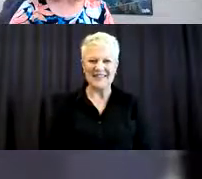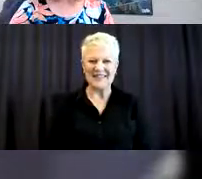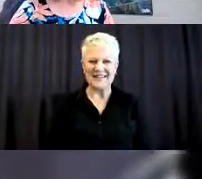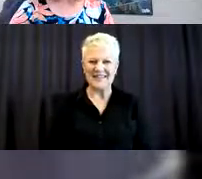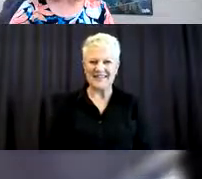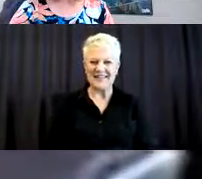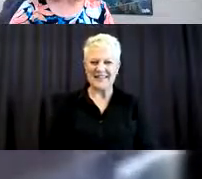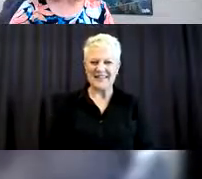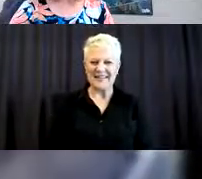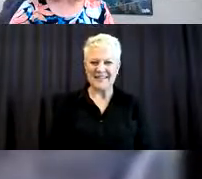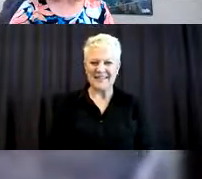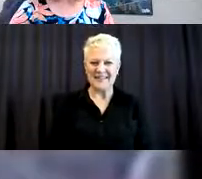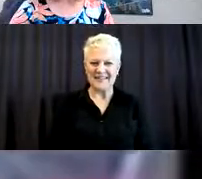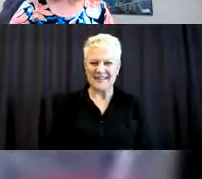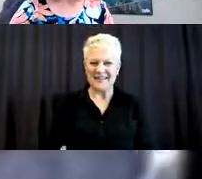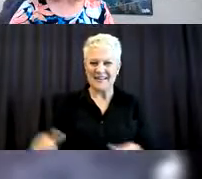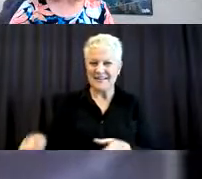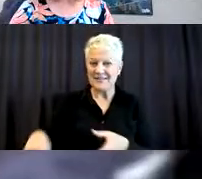Did I bring another pan?